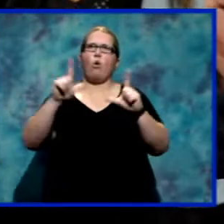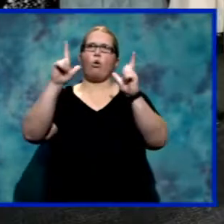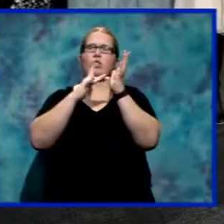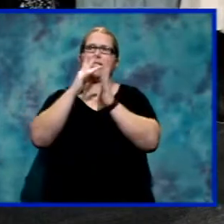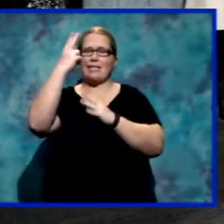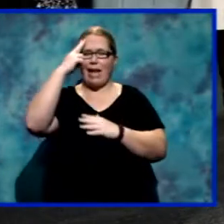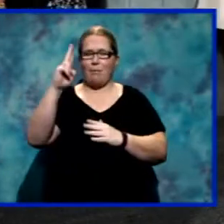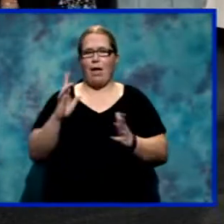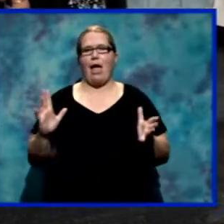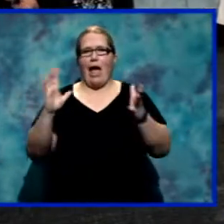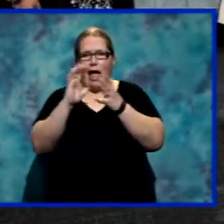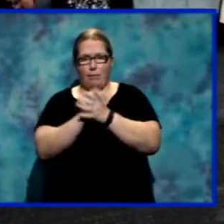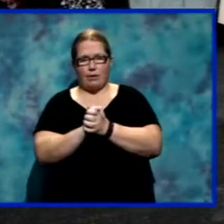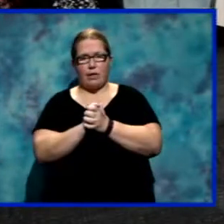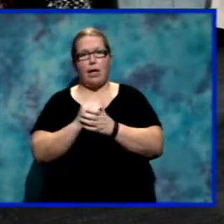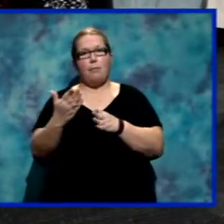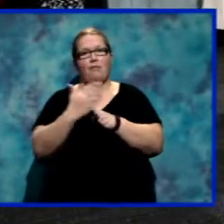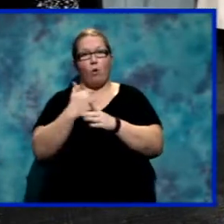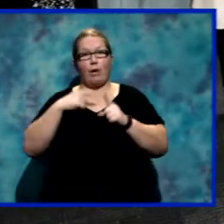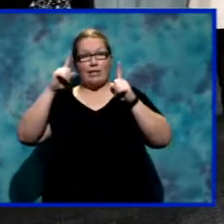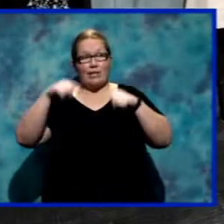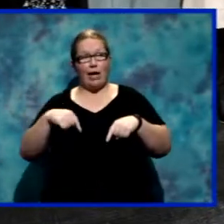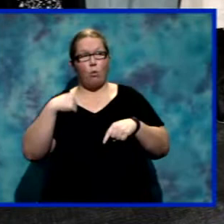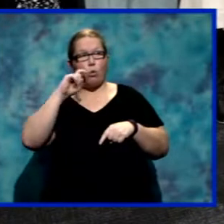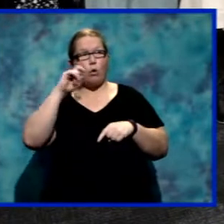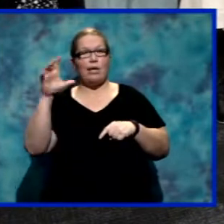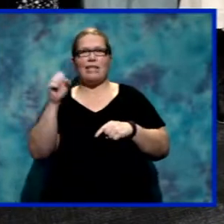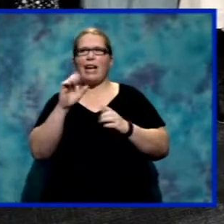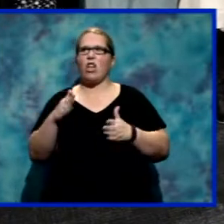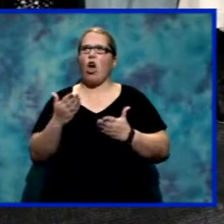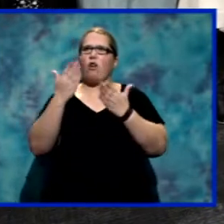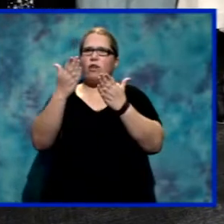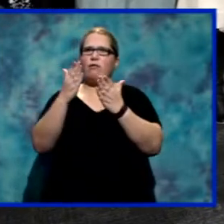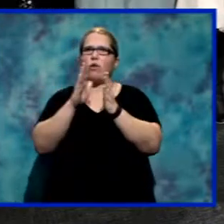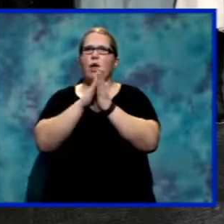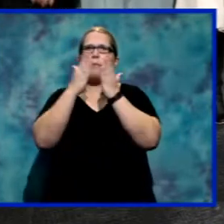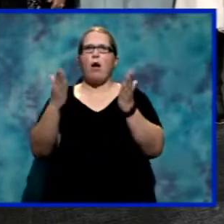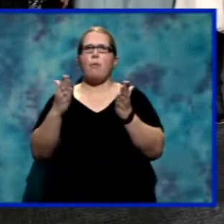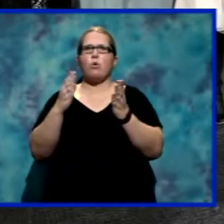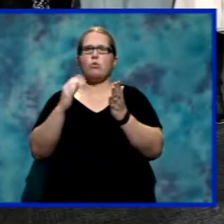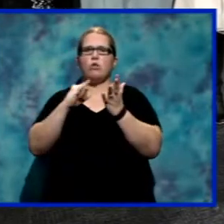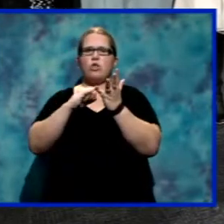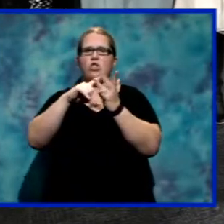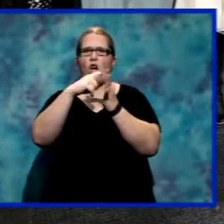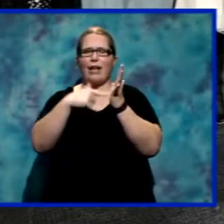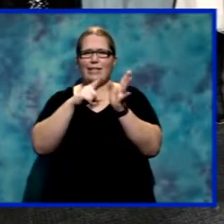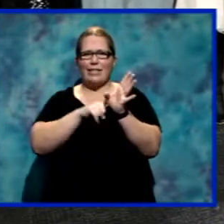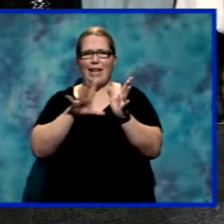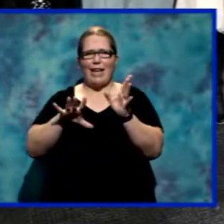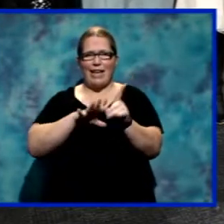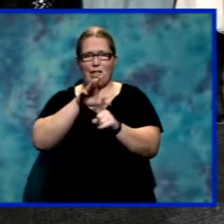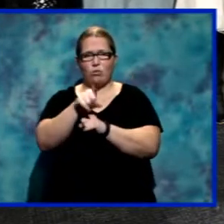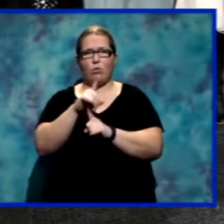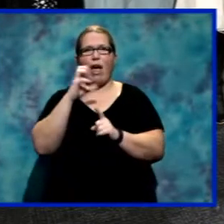amen. Before we start, did I say we're going to take an offering up for the Bible Society next week? Yeah, we're going to take a